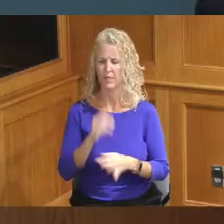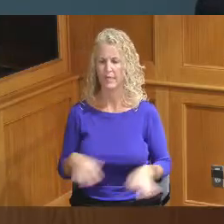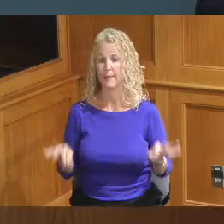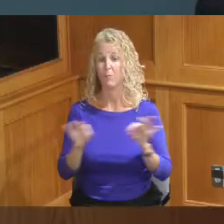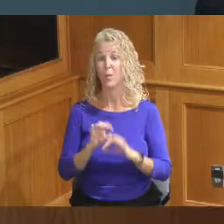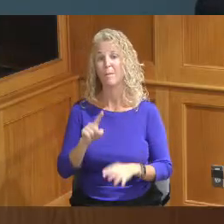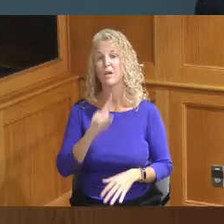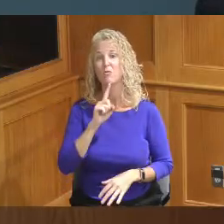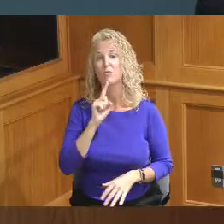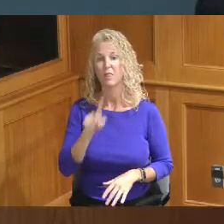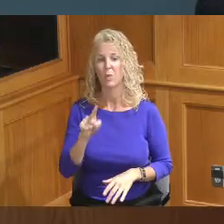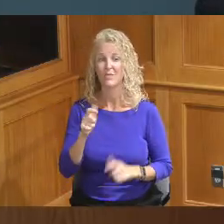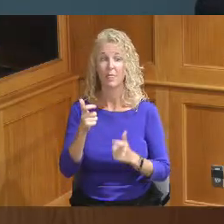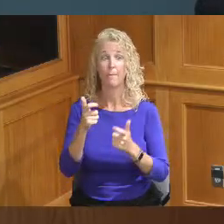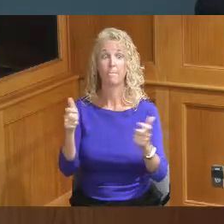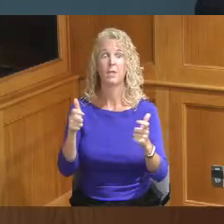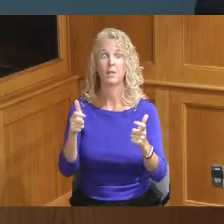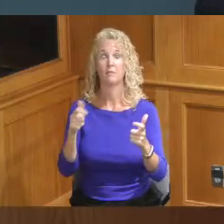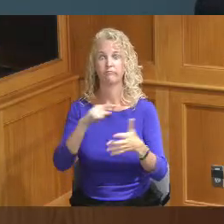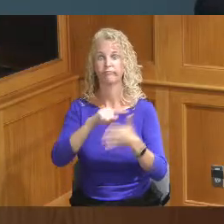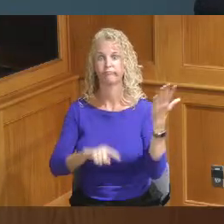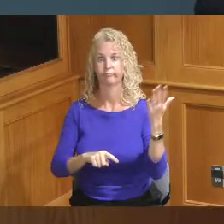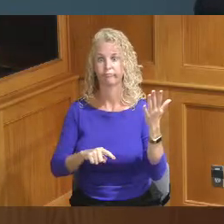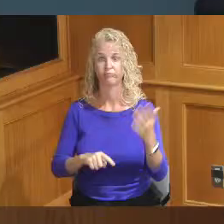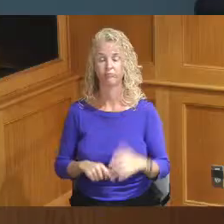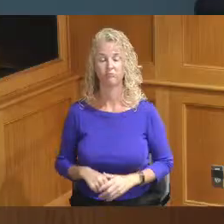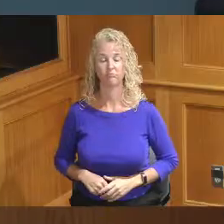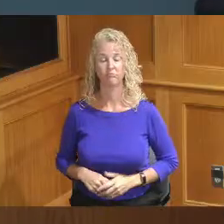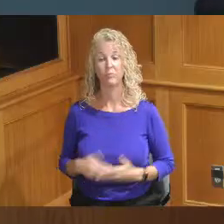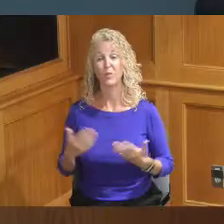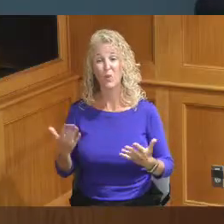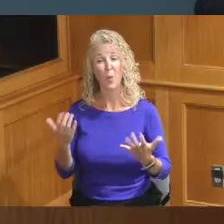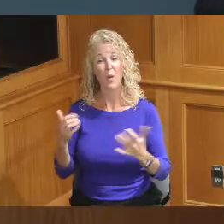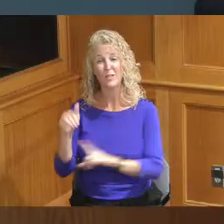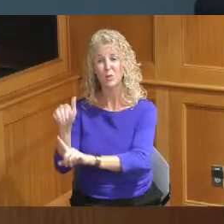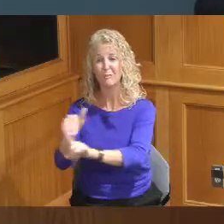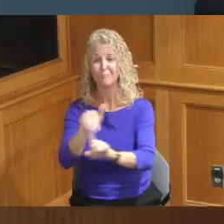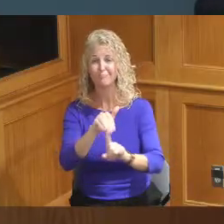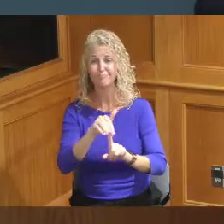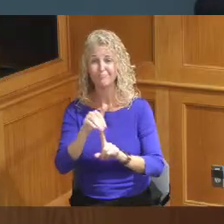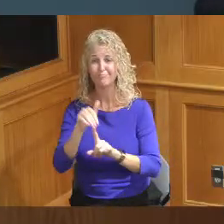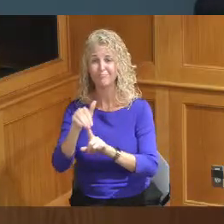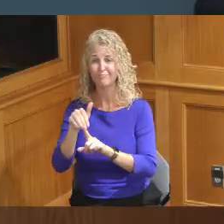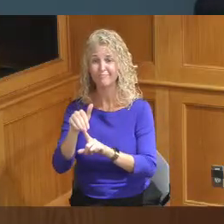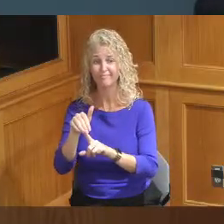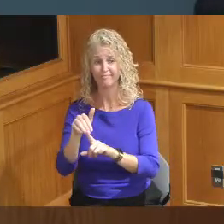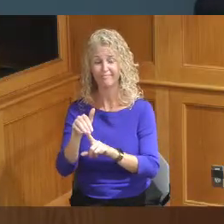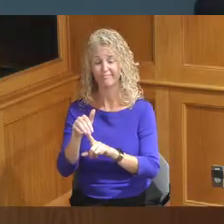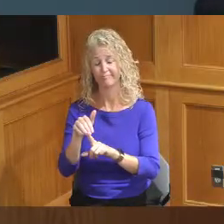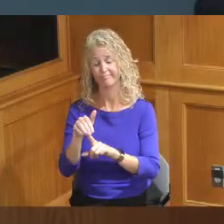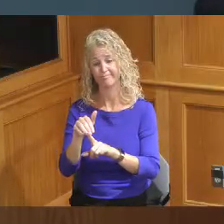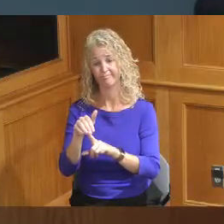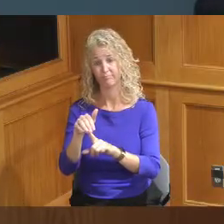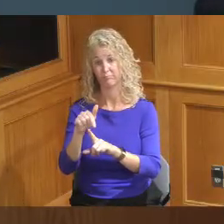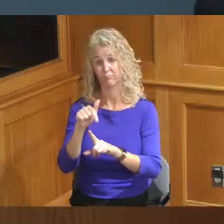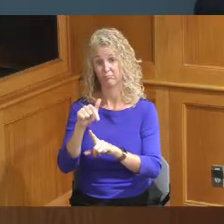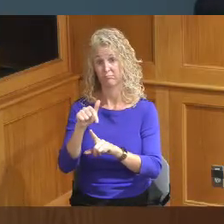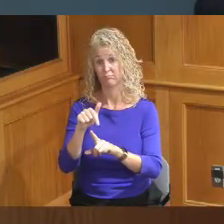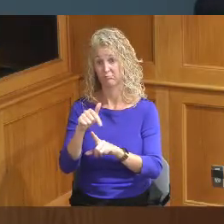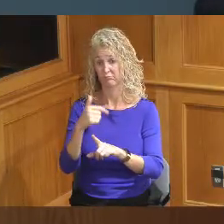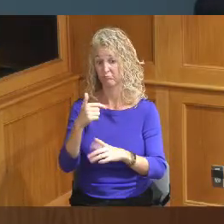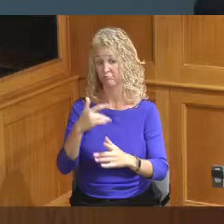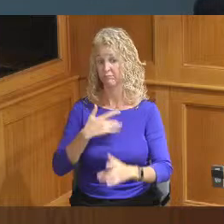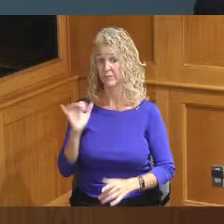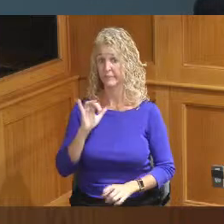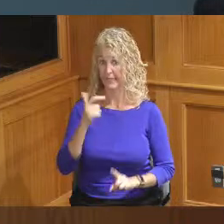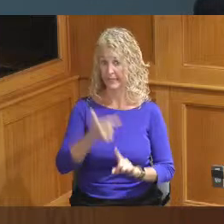important, but those are the very high level ones. And so I just want to, as a reminder, talk about what has been gained